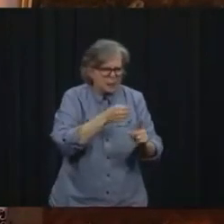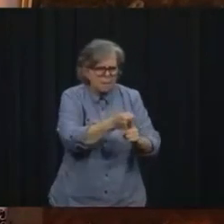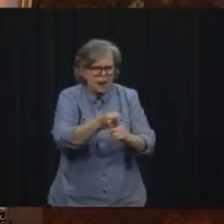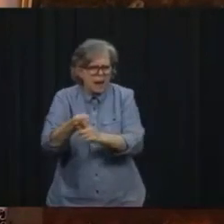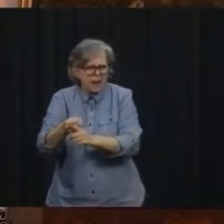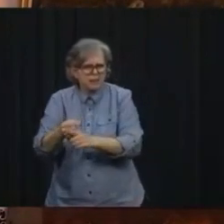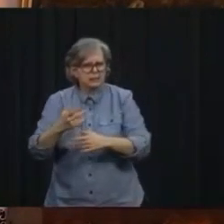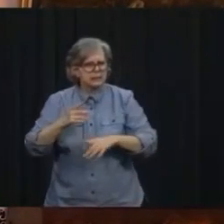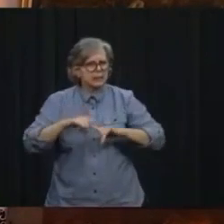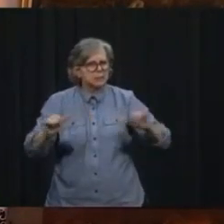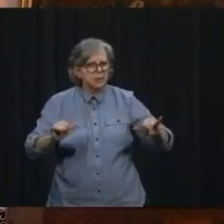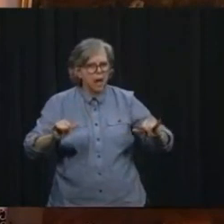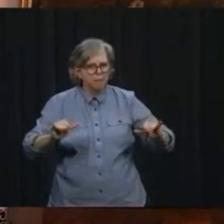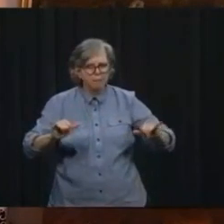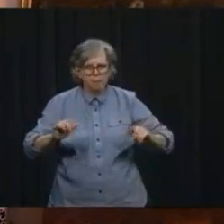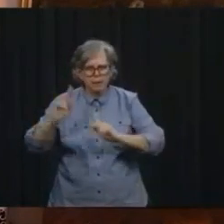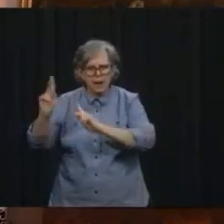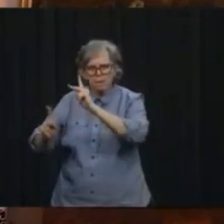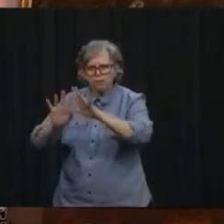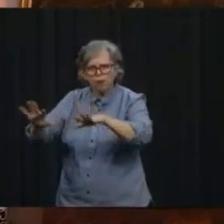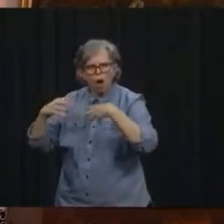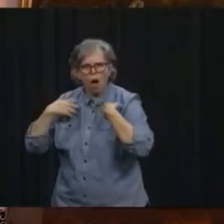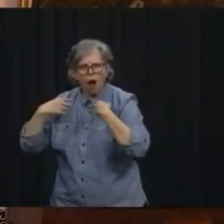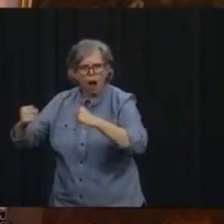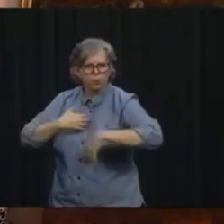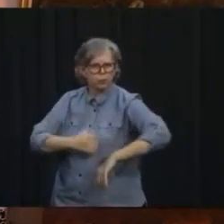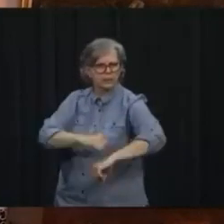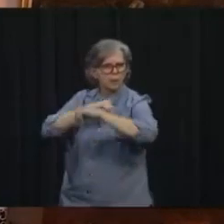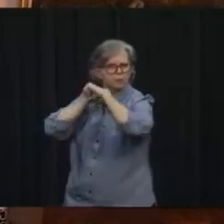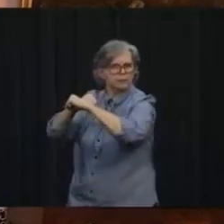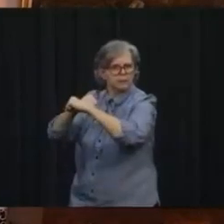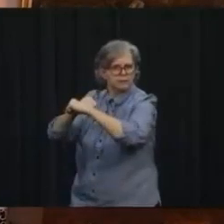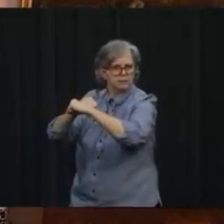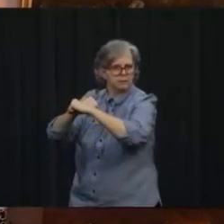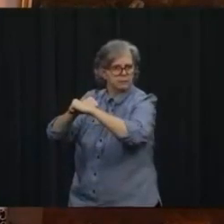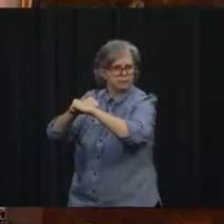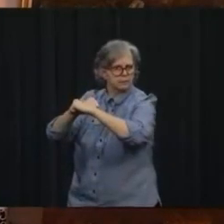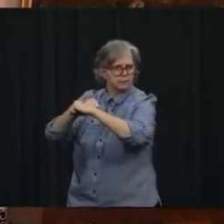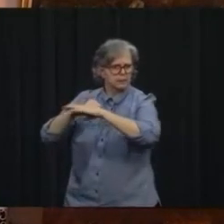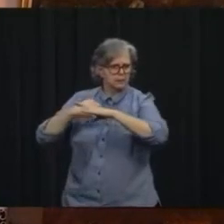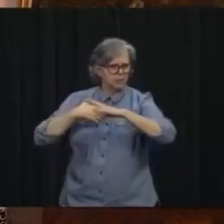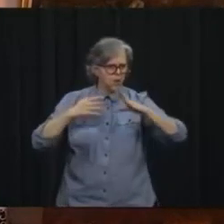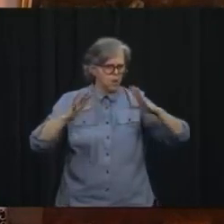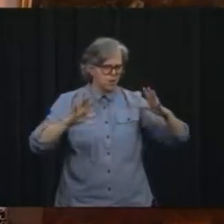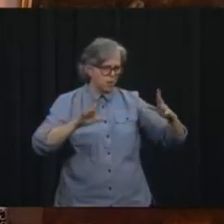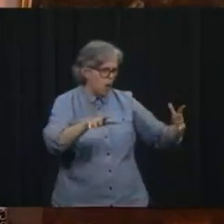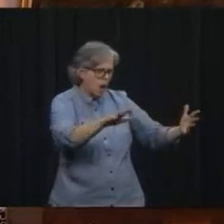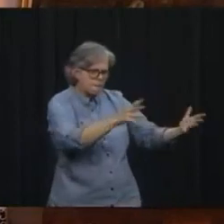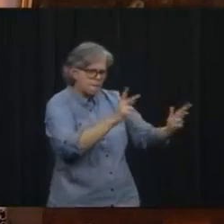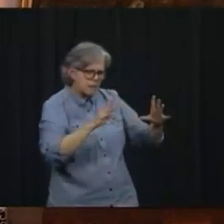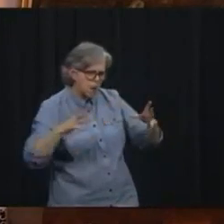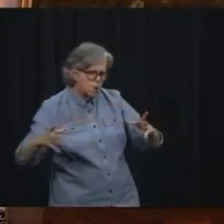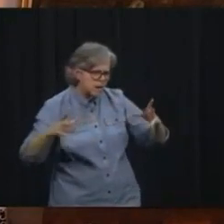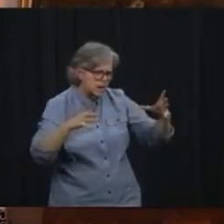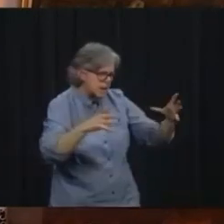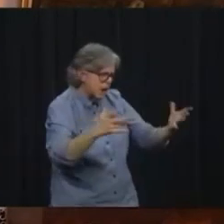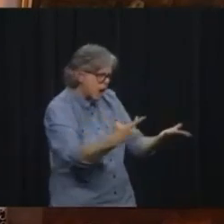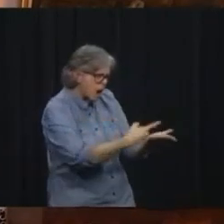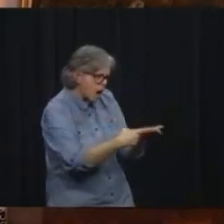their employees. And we're very mindful of that and always trying to seek the